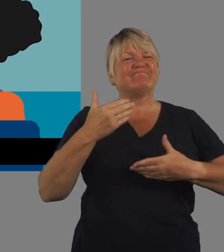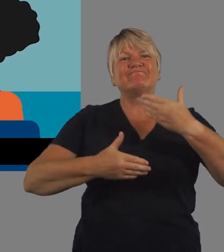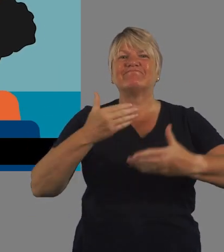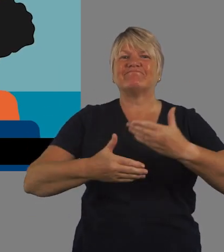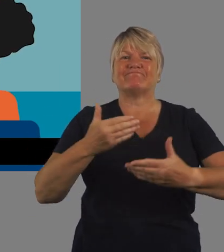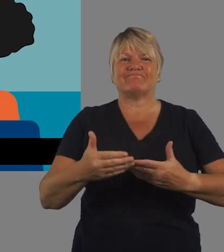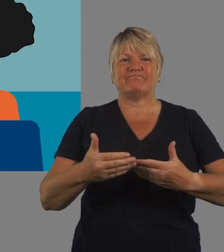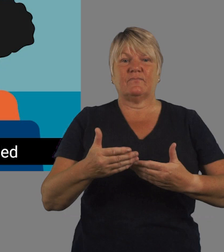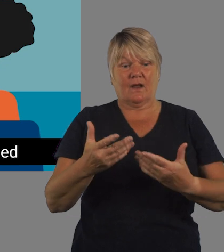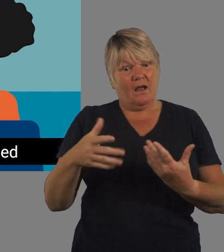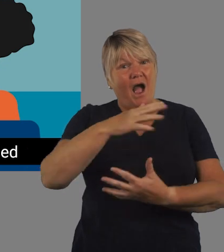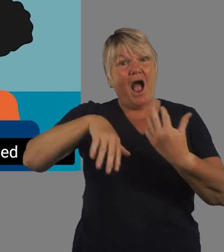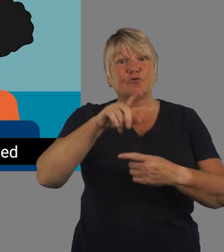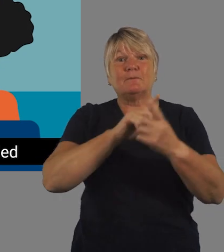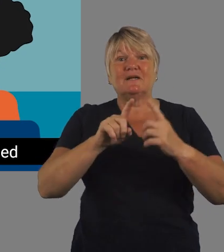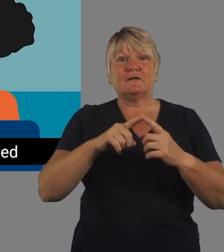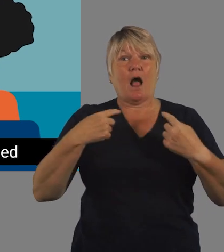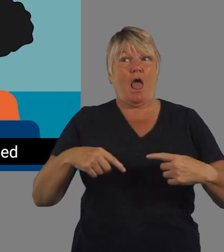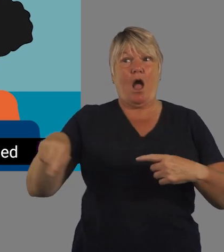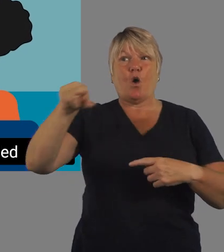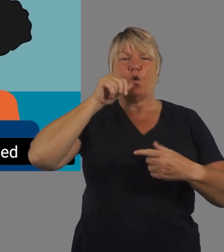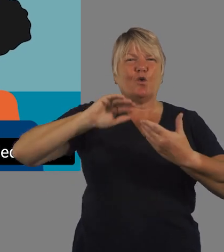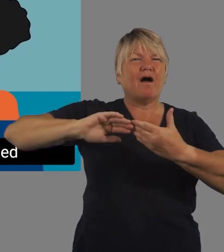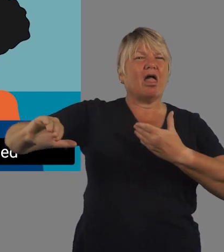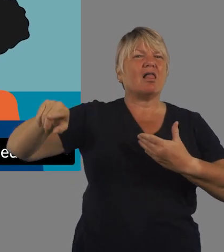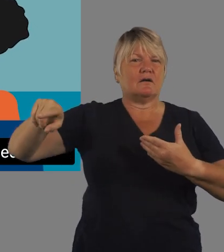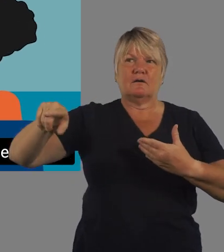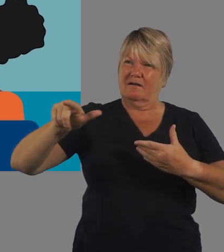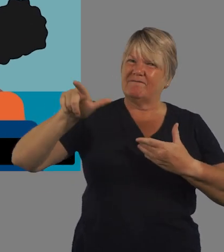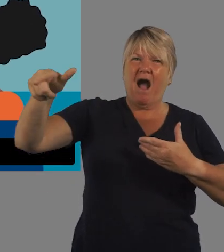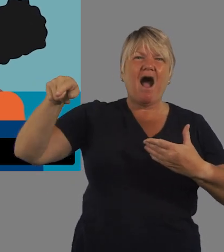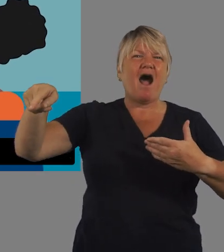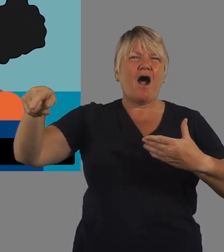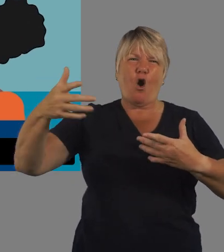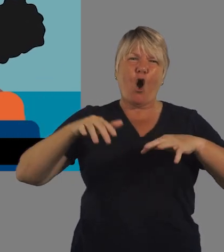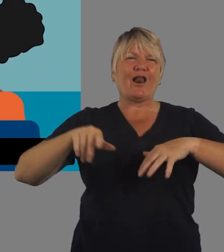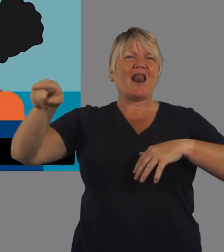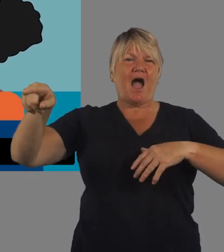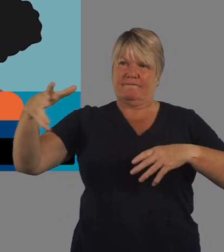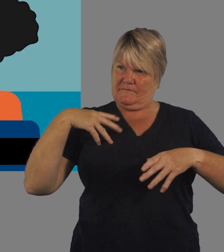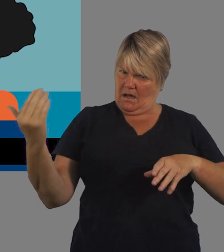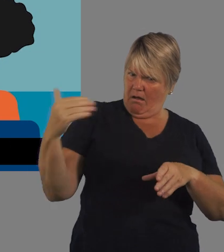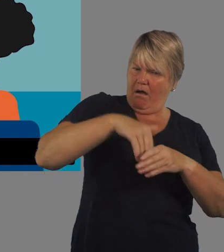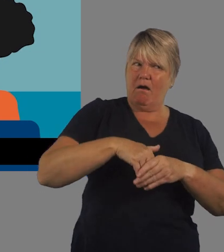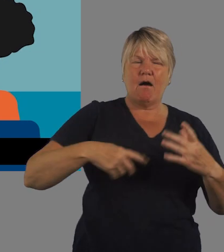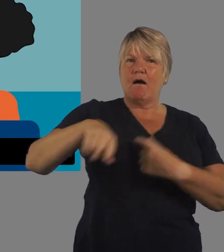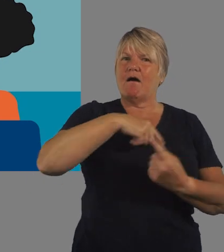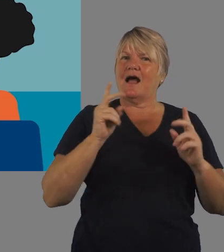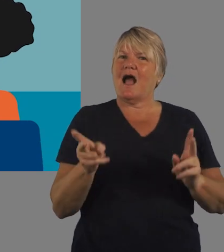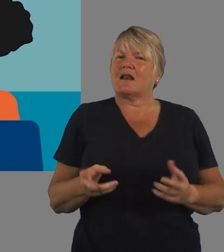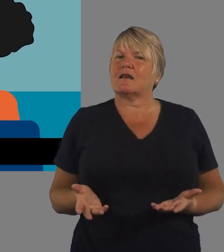all participants. Having hybrid meetings will allow those who were excluded by remote meetings to be included once